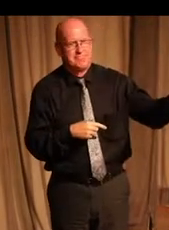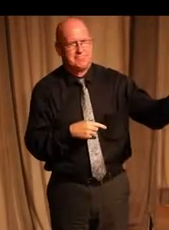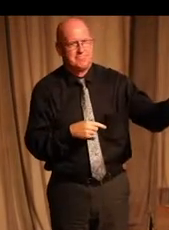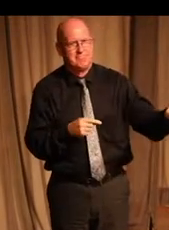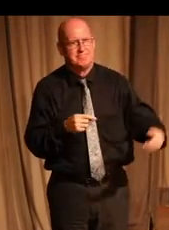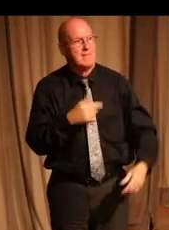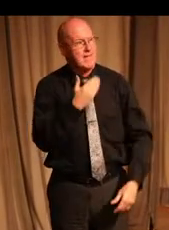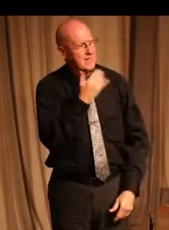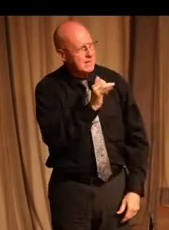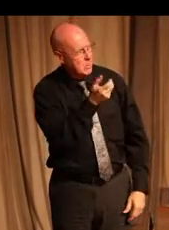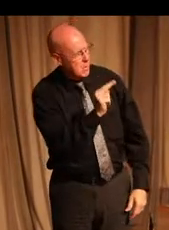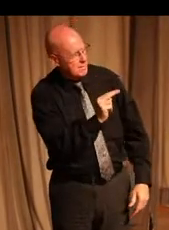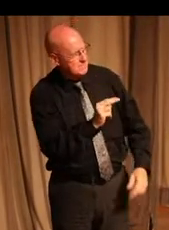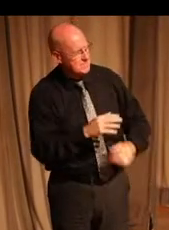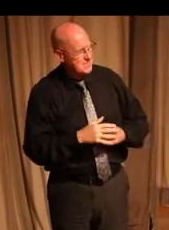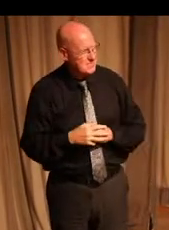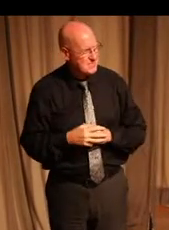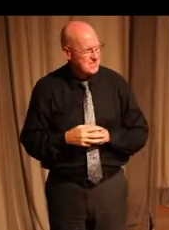Thank you, Juan.